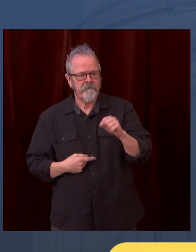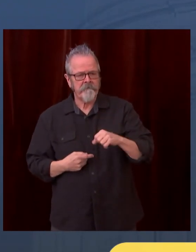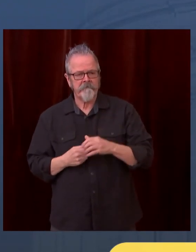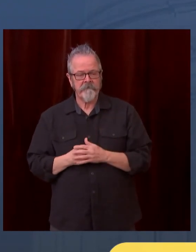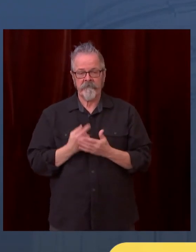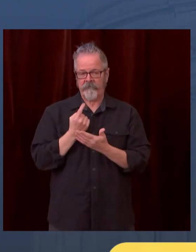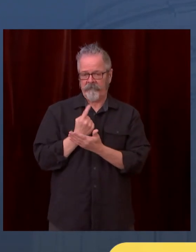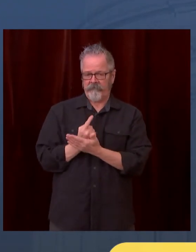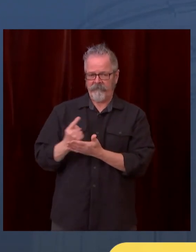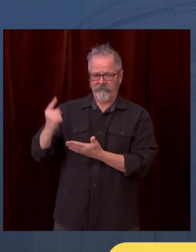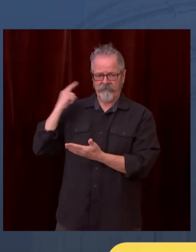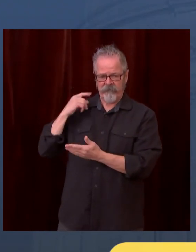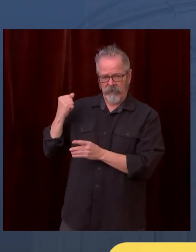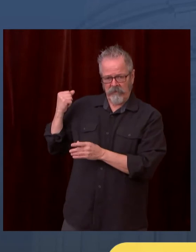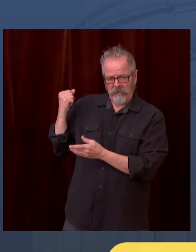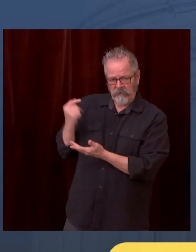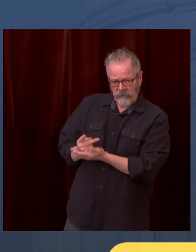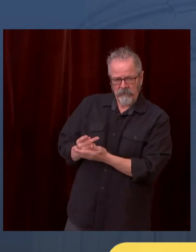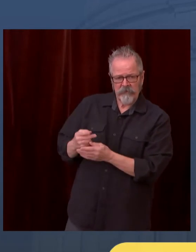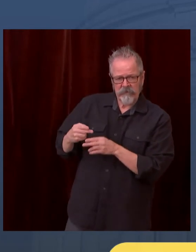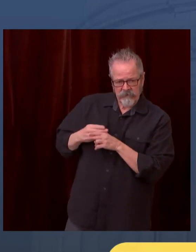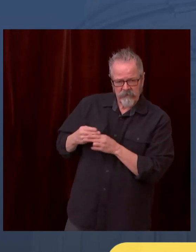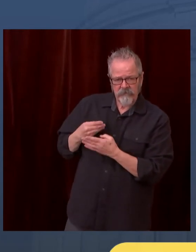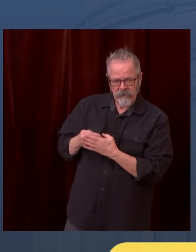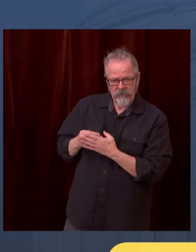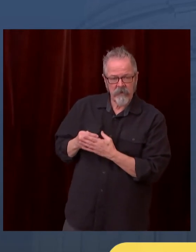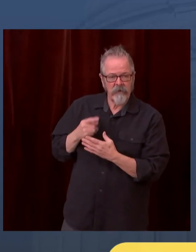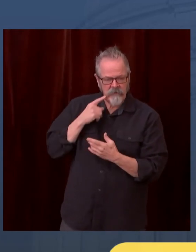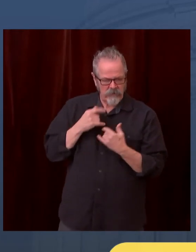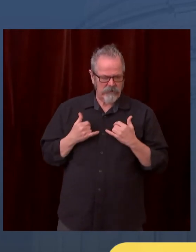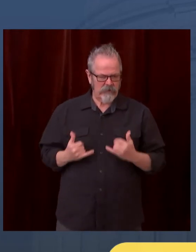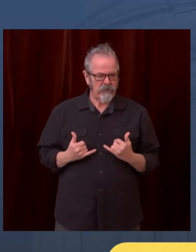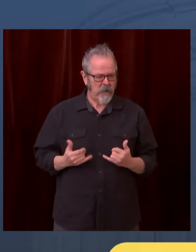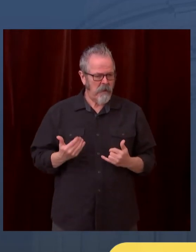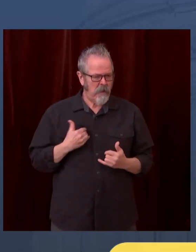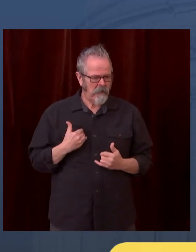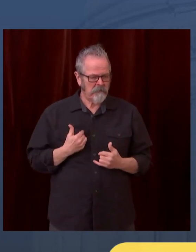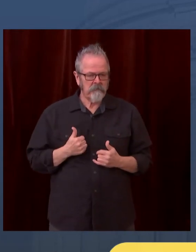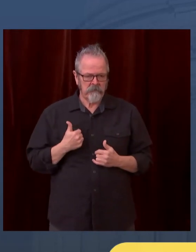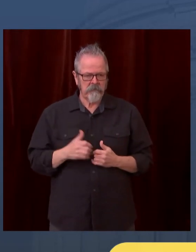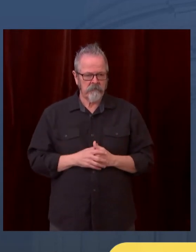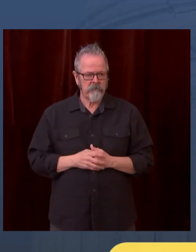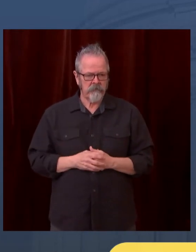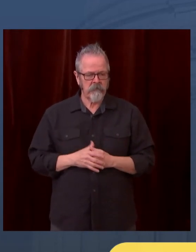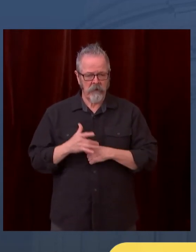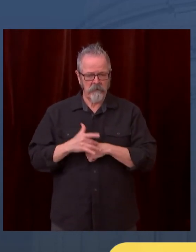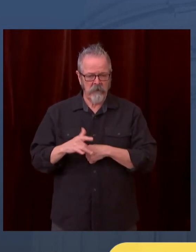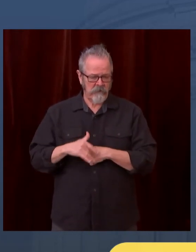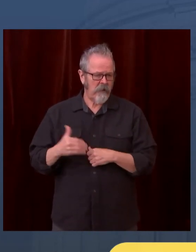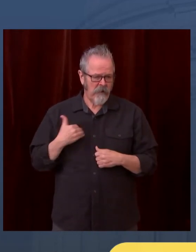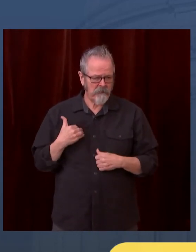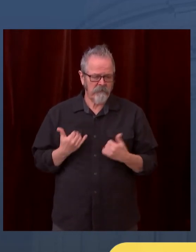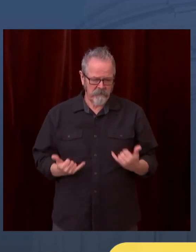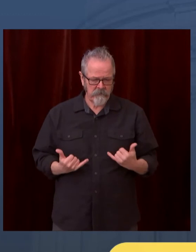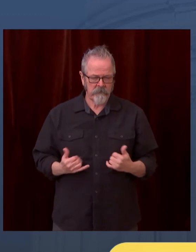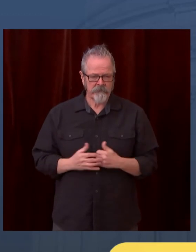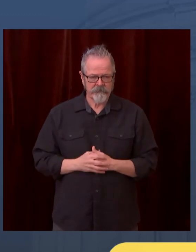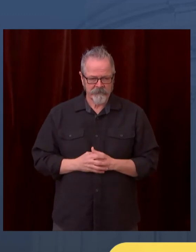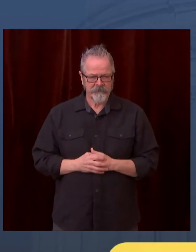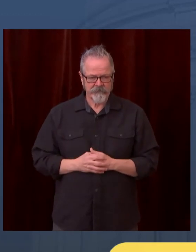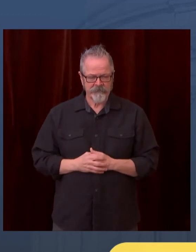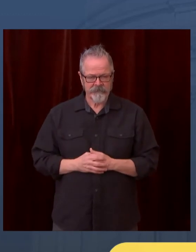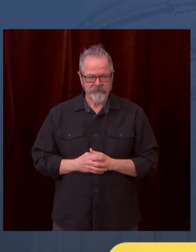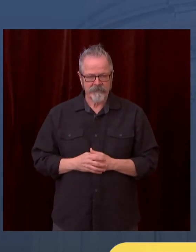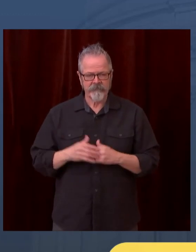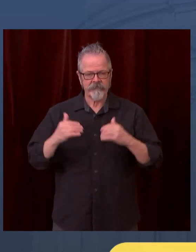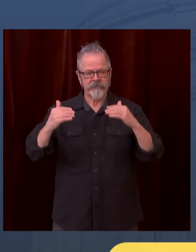Yes, if I could, Governor, on the security issue, does this QAnon talk about a Trump inauguration appearance on